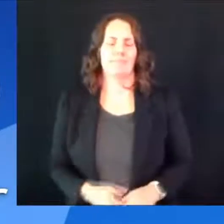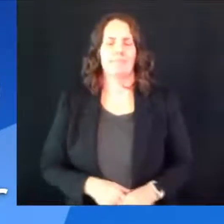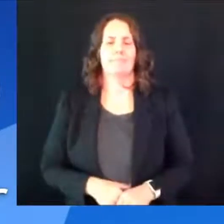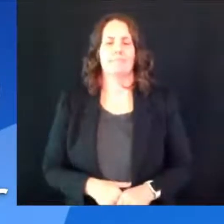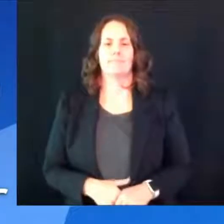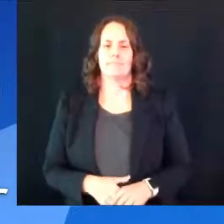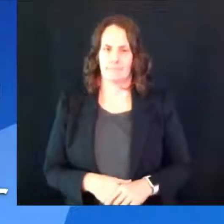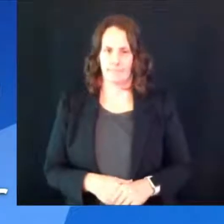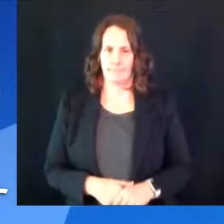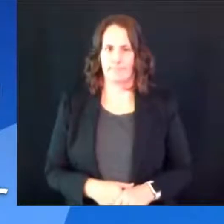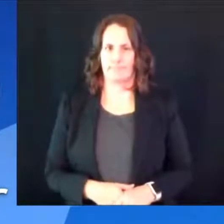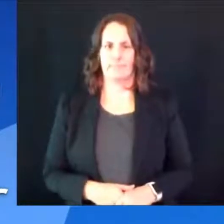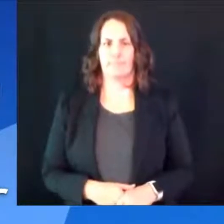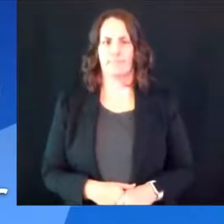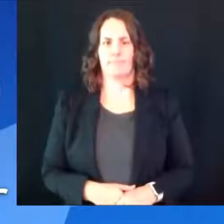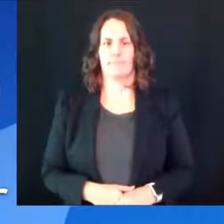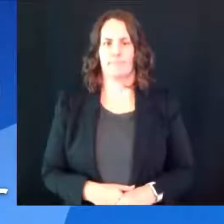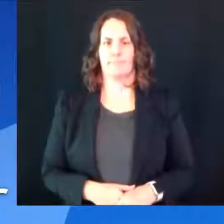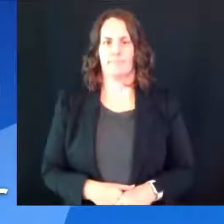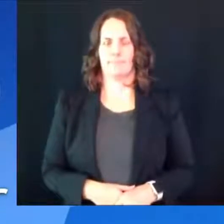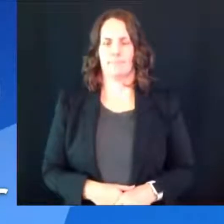News. Jeff, your question.